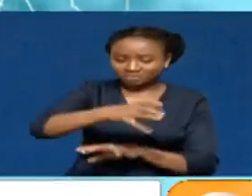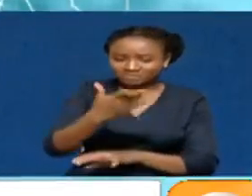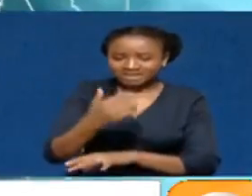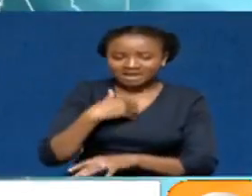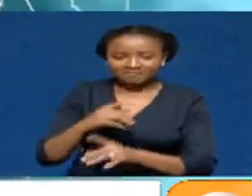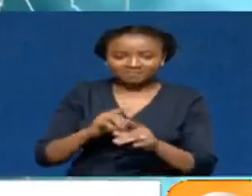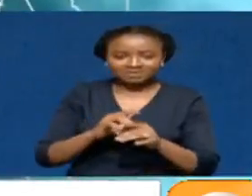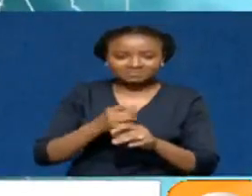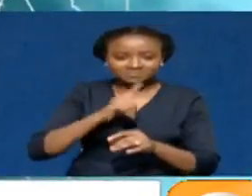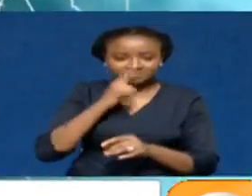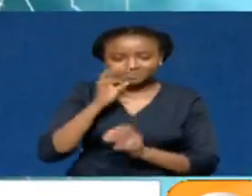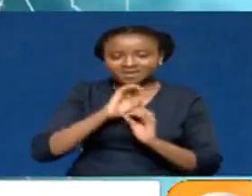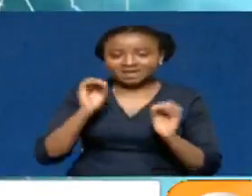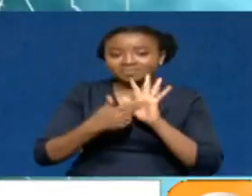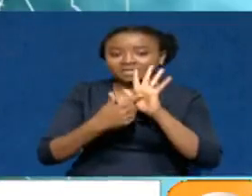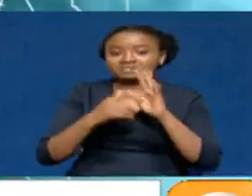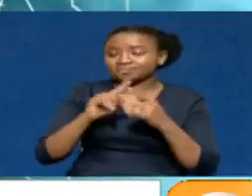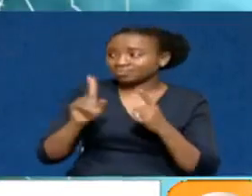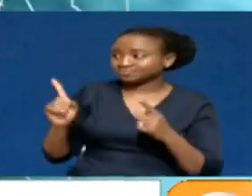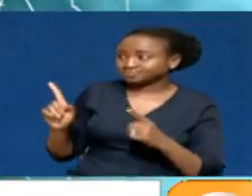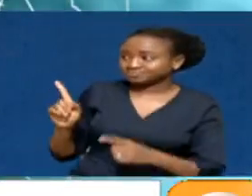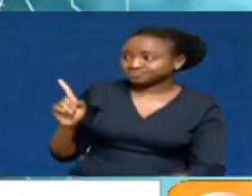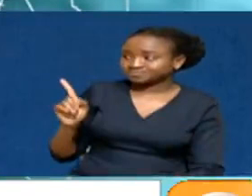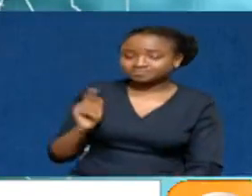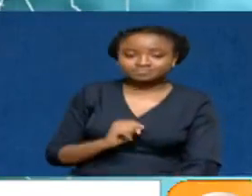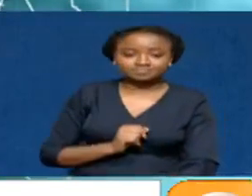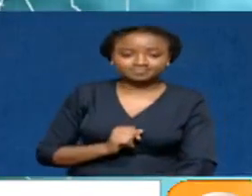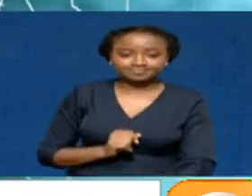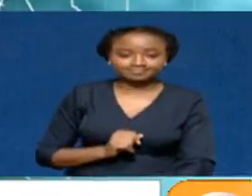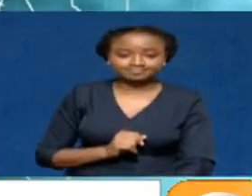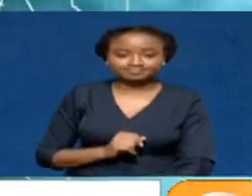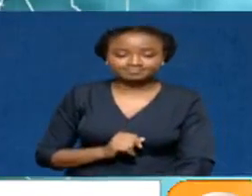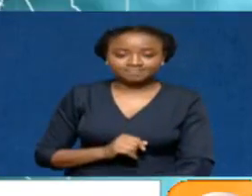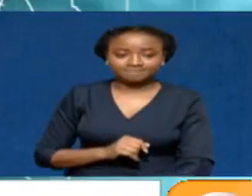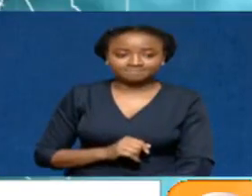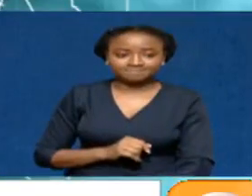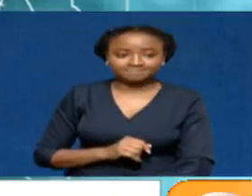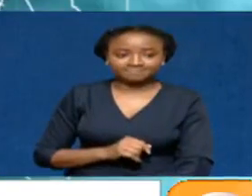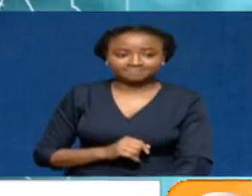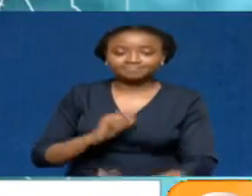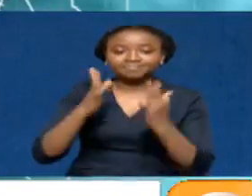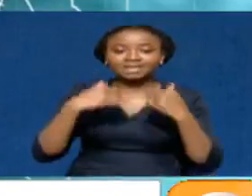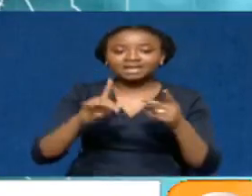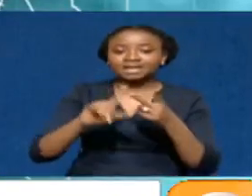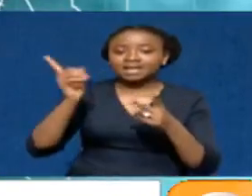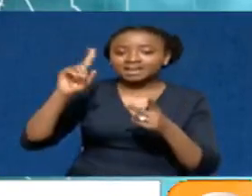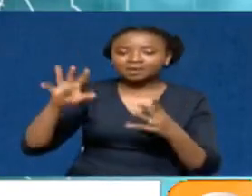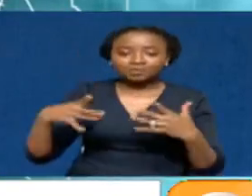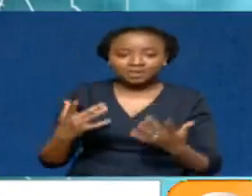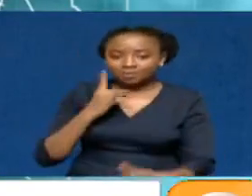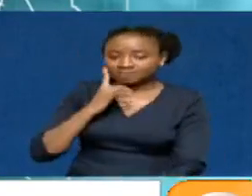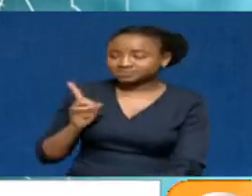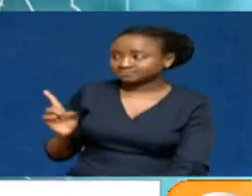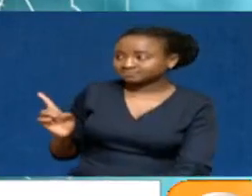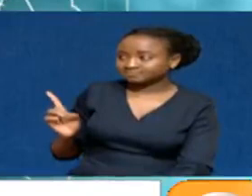unaffected. Kiambu County has recorded 122 new cases in the last 24 hours, second to Nairobi. In the past